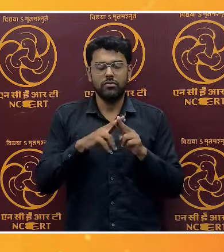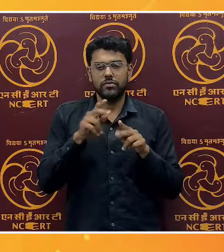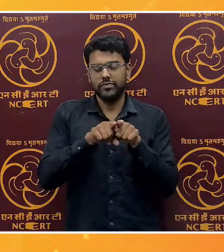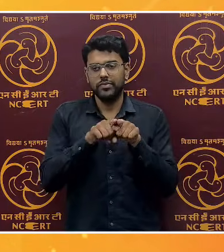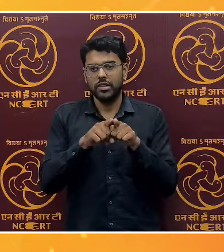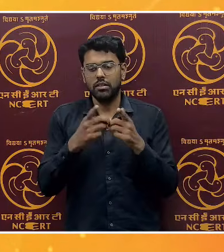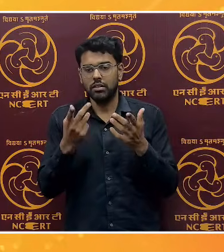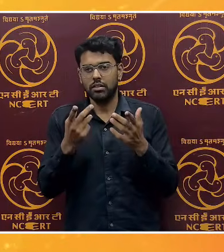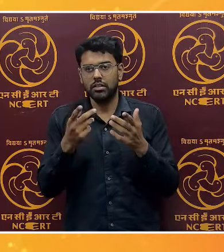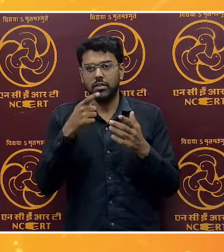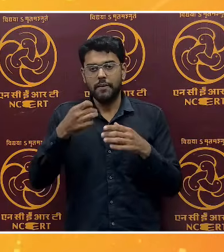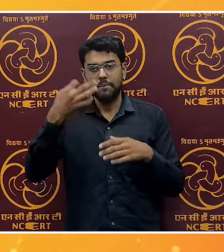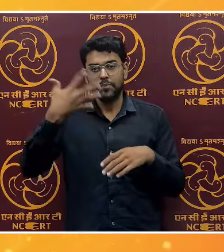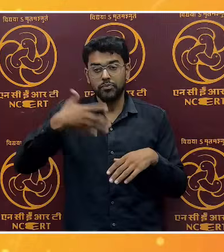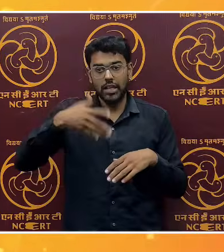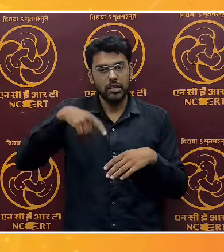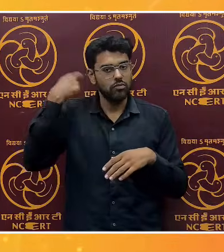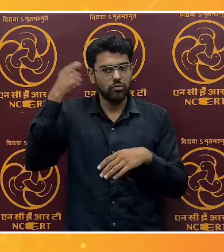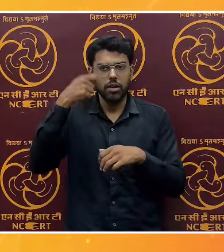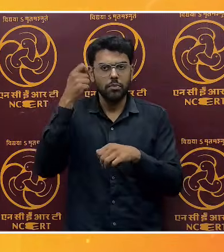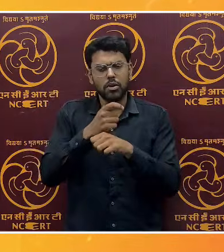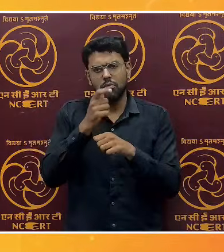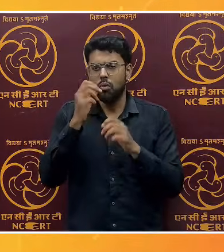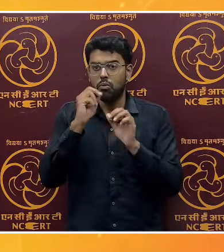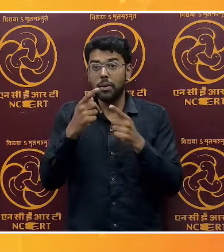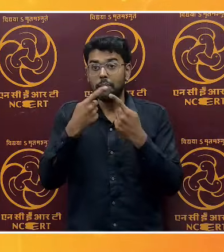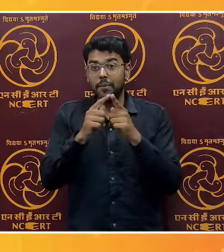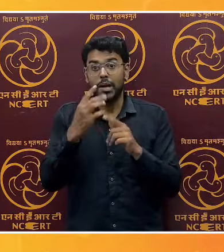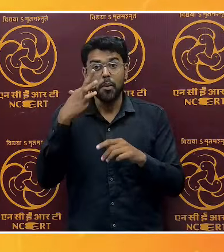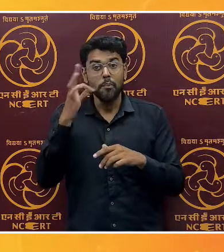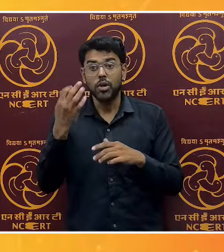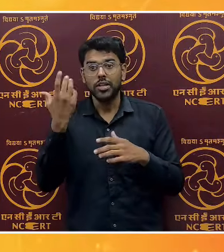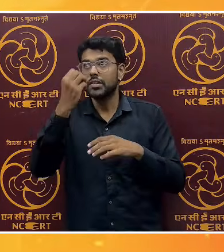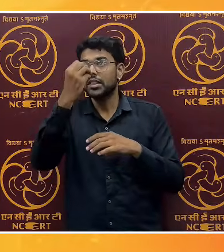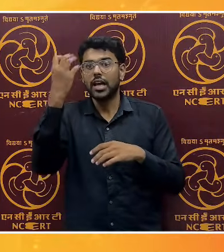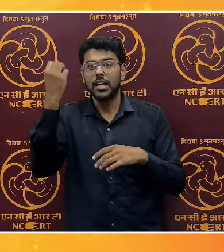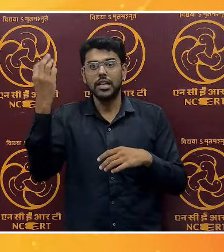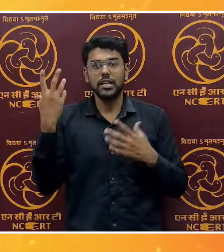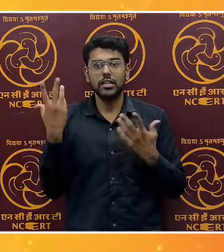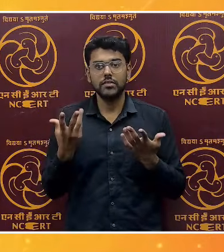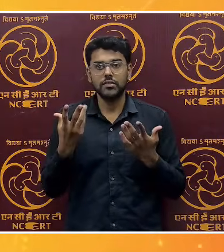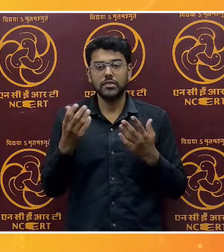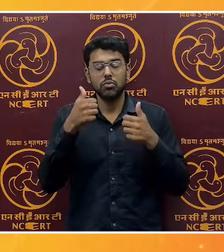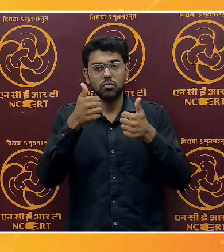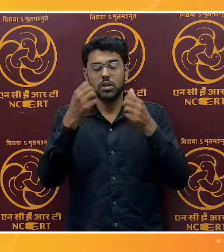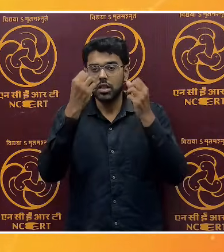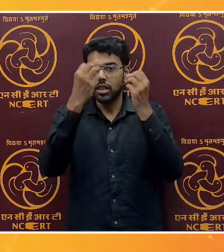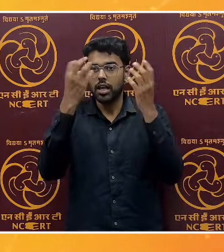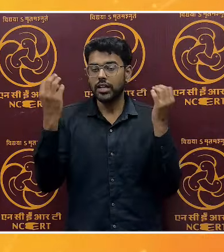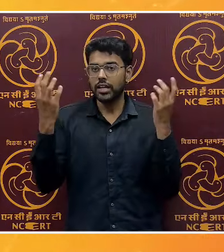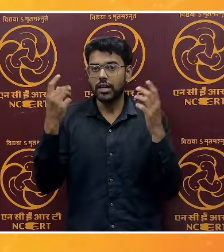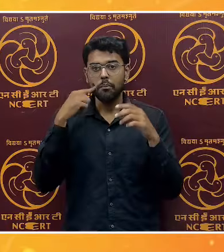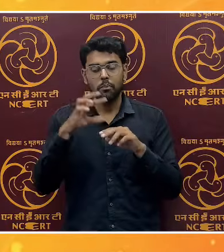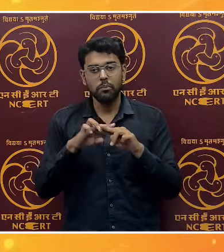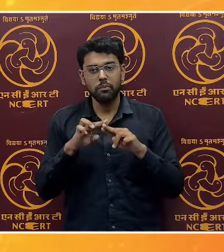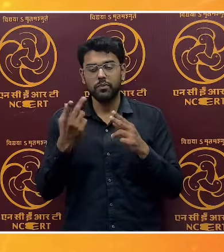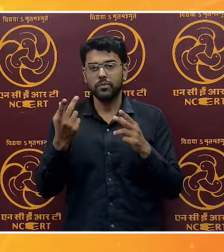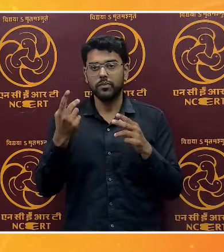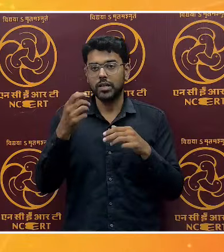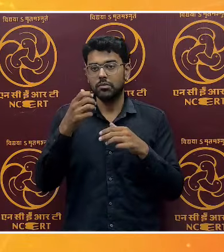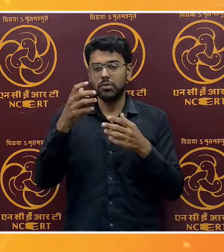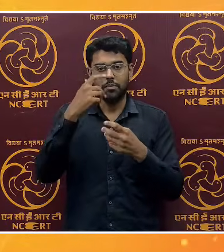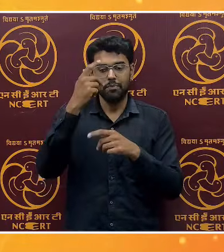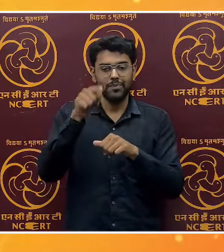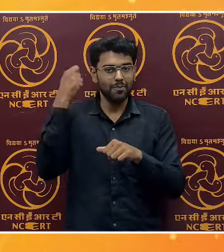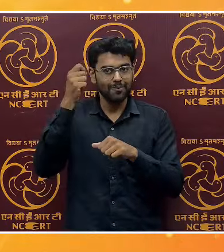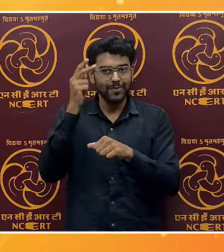how expensive your camera is. The only thing which matters is like a good lighting with the combination of camera